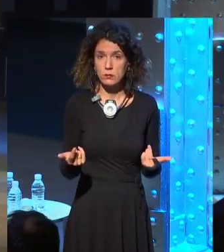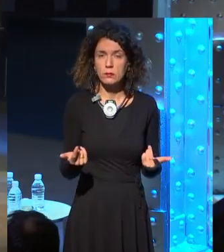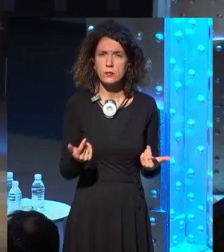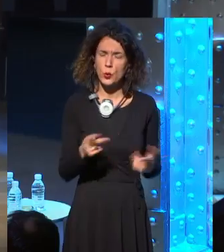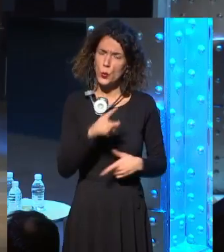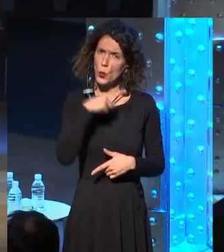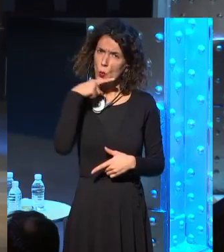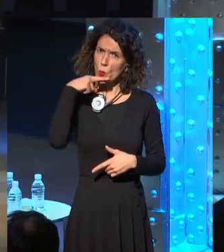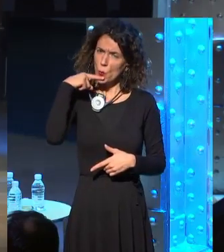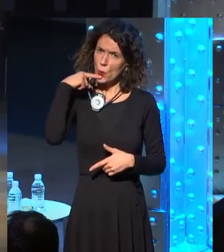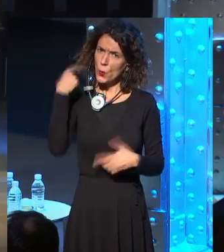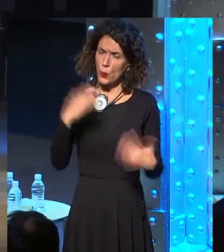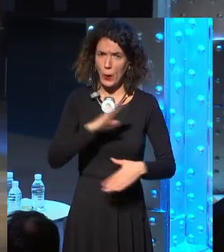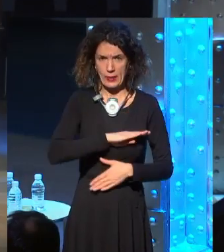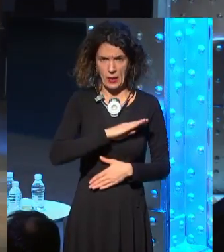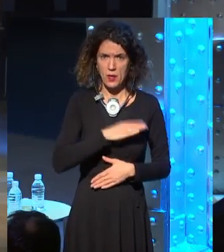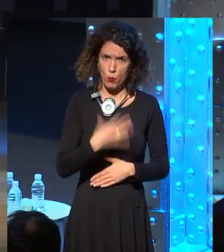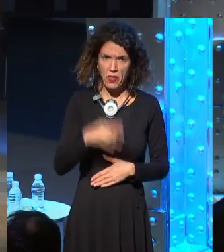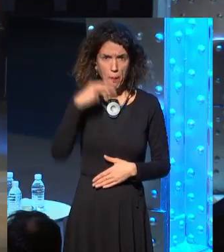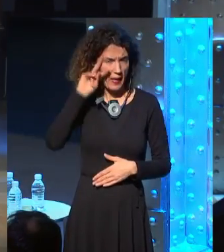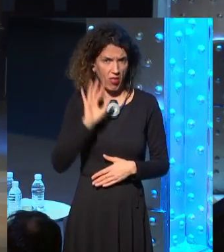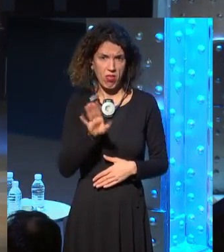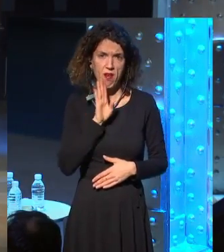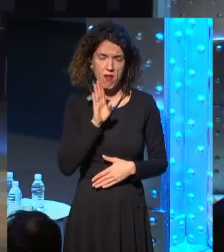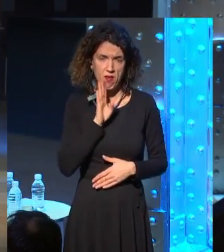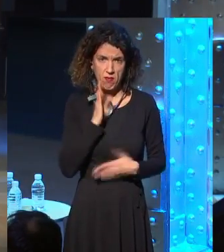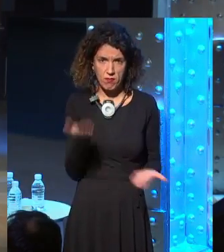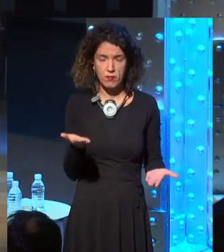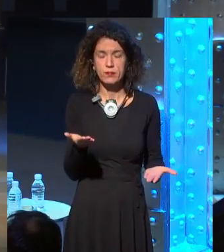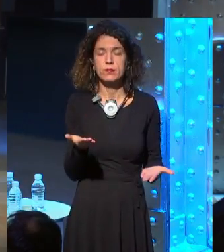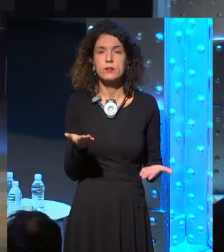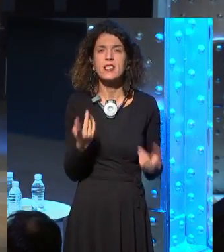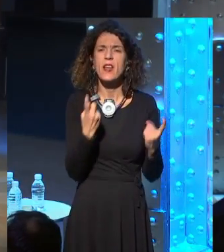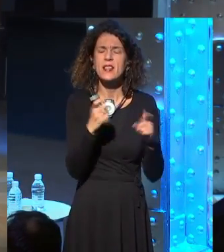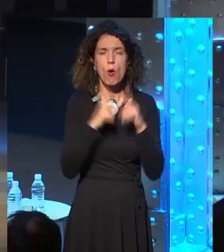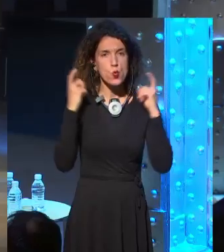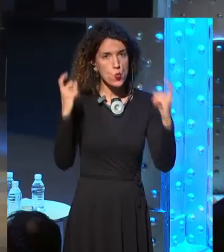painful, demand a lot of effort.